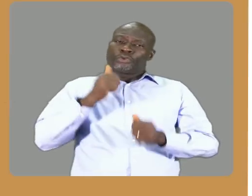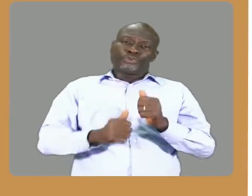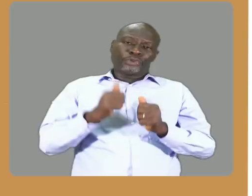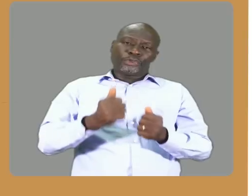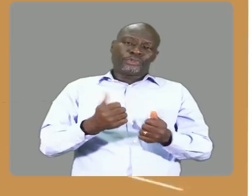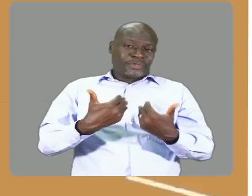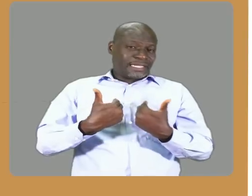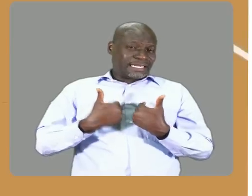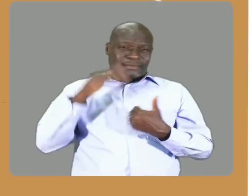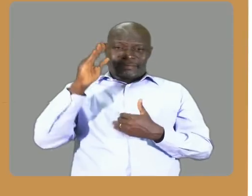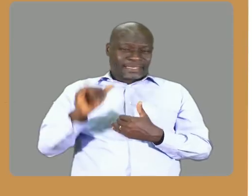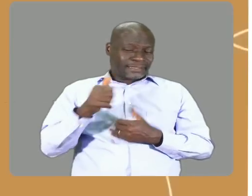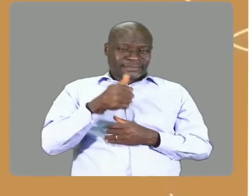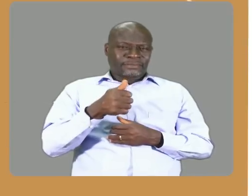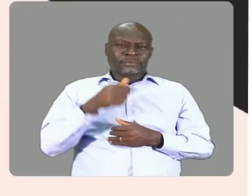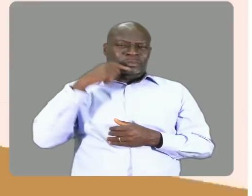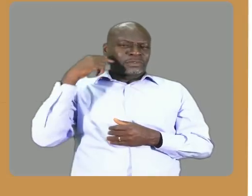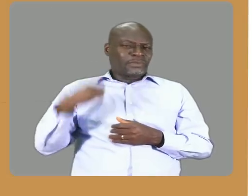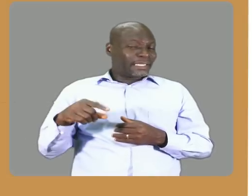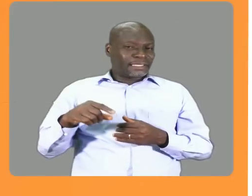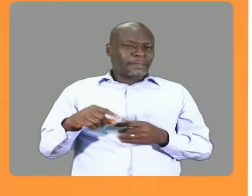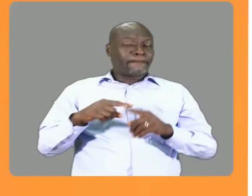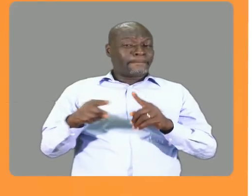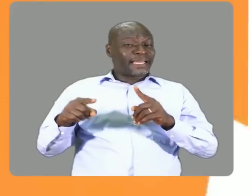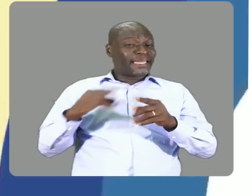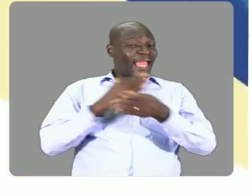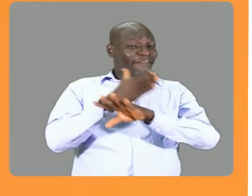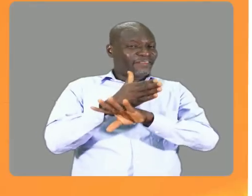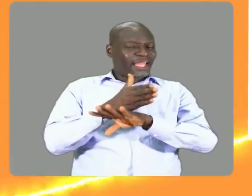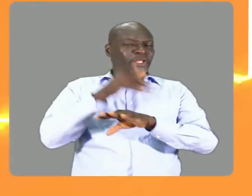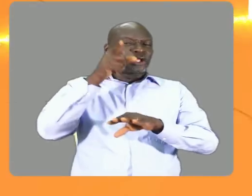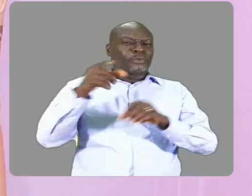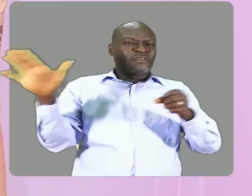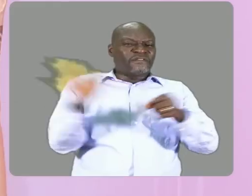But afterward his mouth will be filled with gravel.